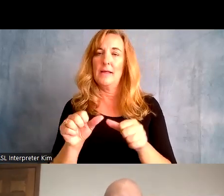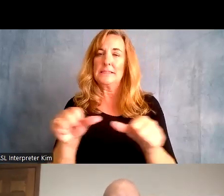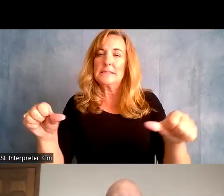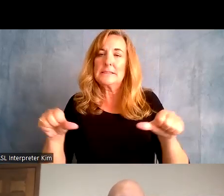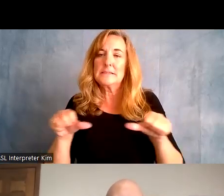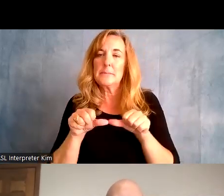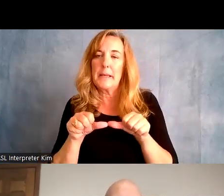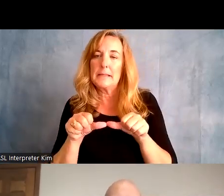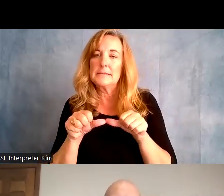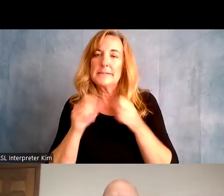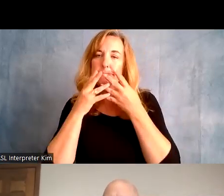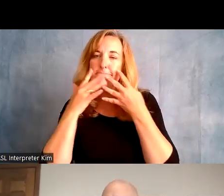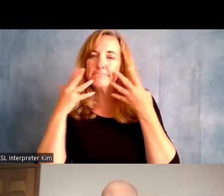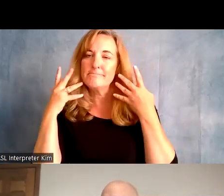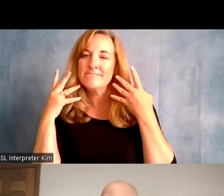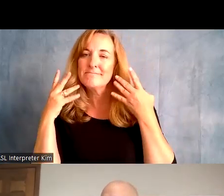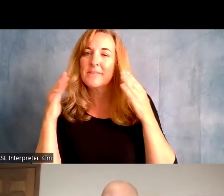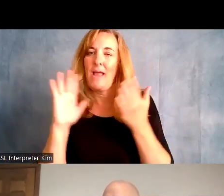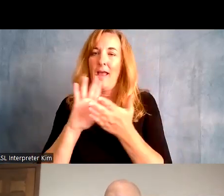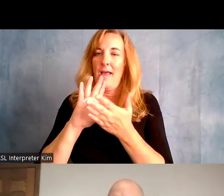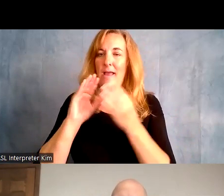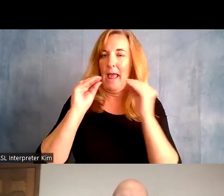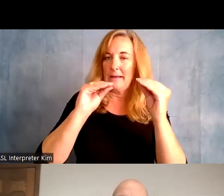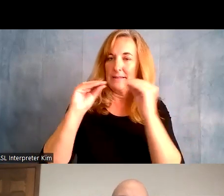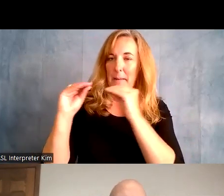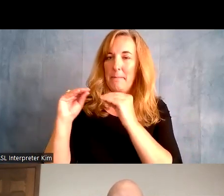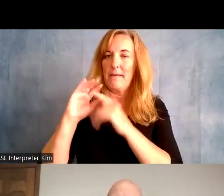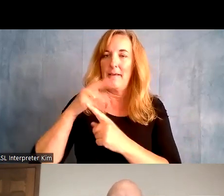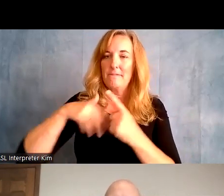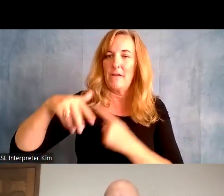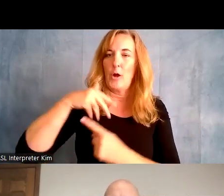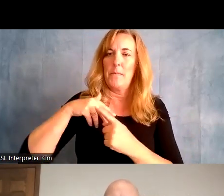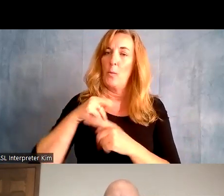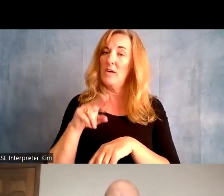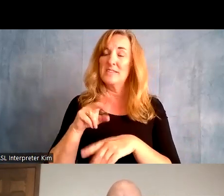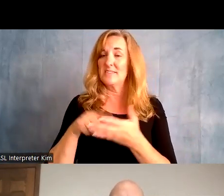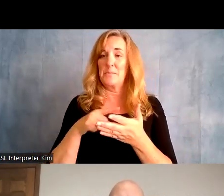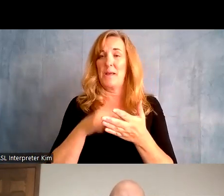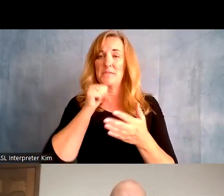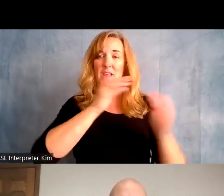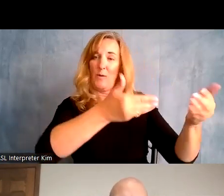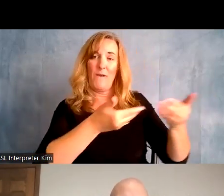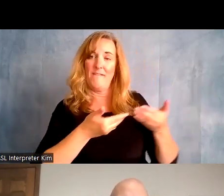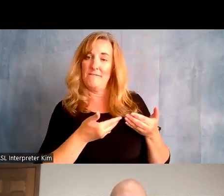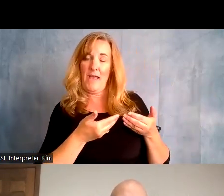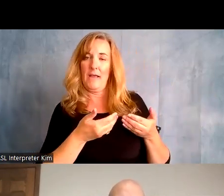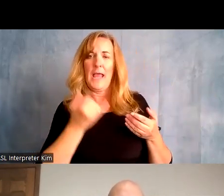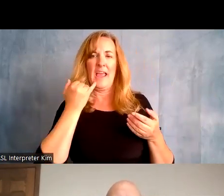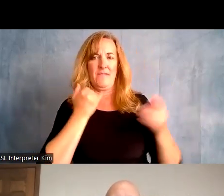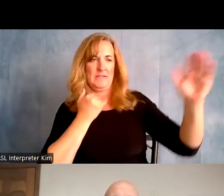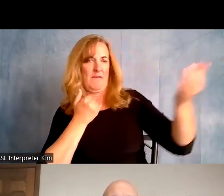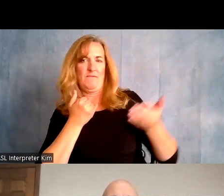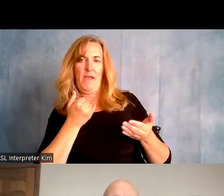academic environment where Alexander typically wouldn't be invited? And if he is invited, it certainly wouldn't be as an authority.